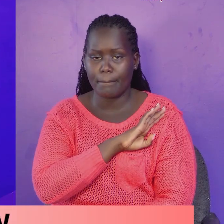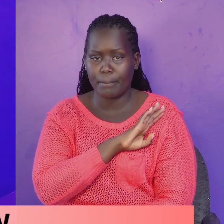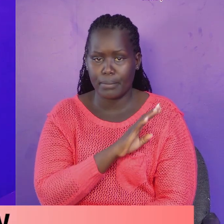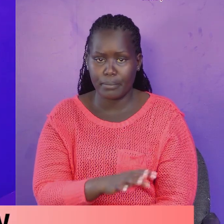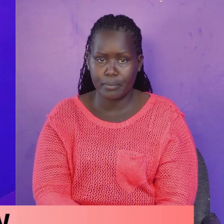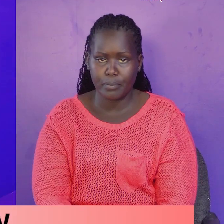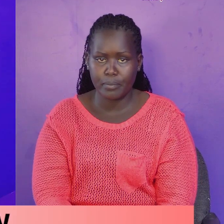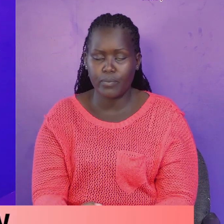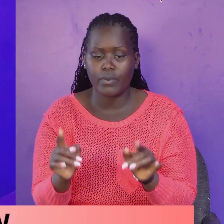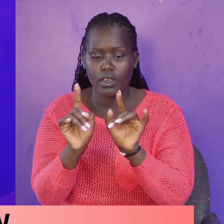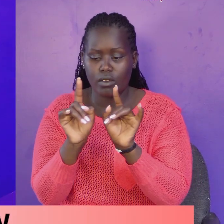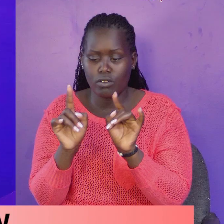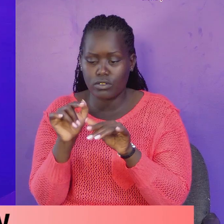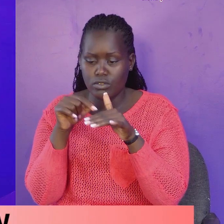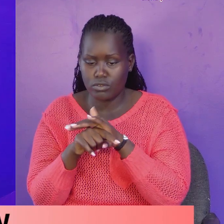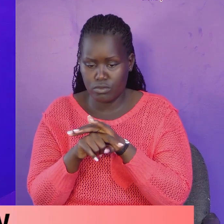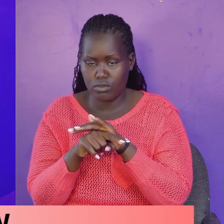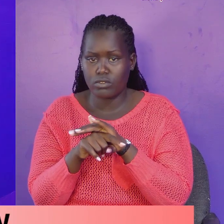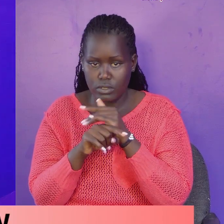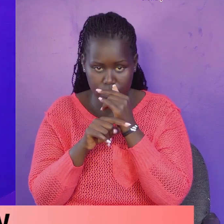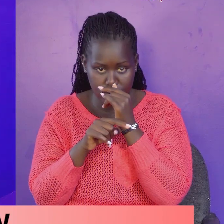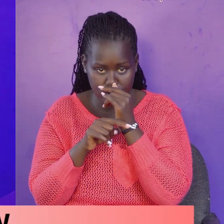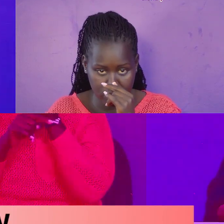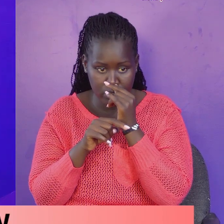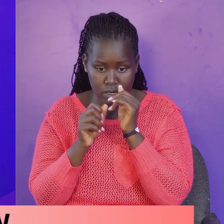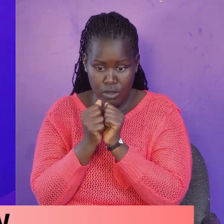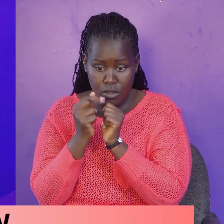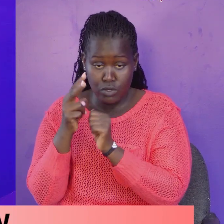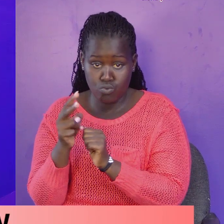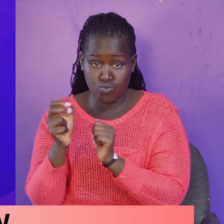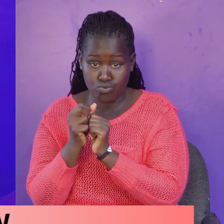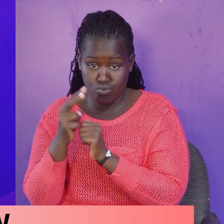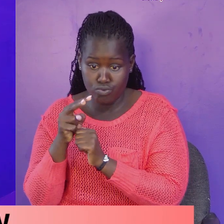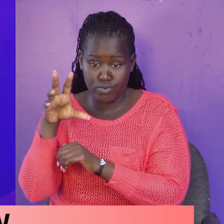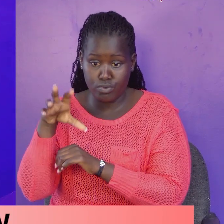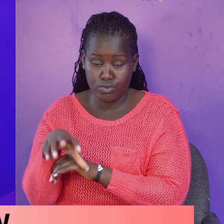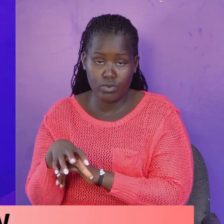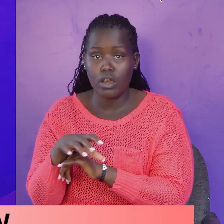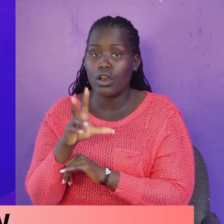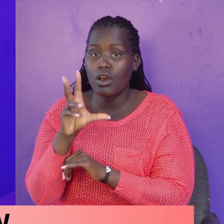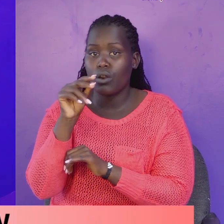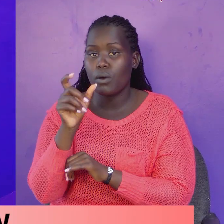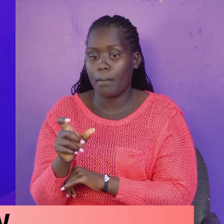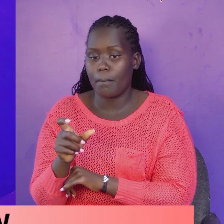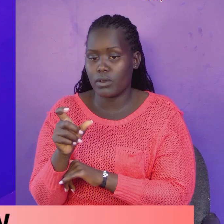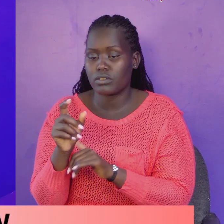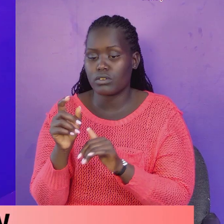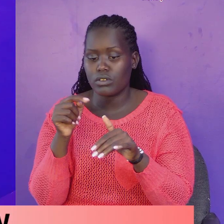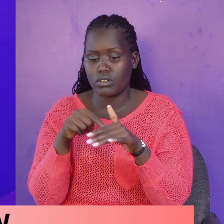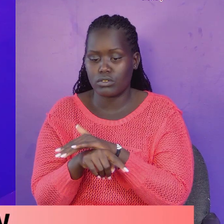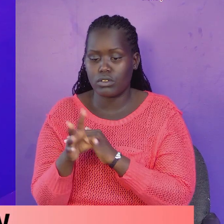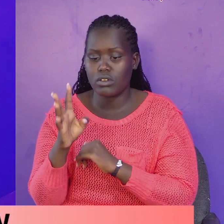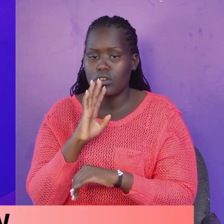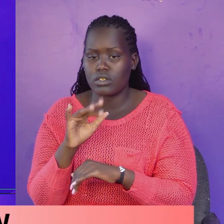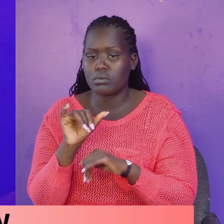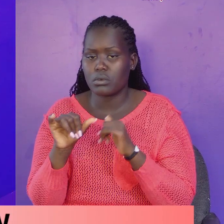Okay, he also scored a penalty. And of course, Finland had 0, so no one scored. And speaking of Gakpo,